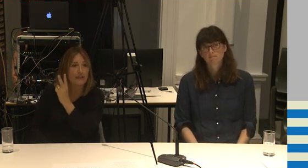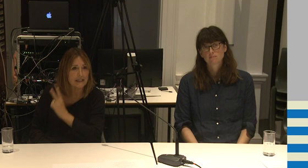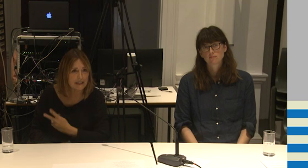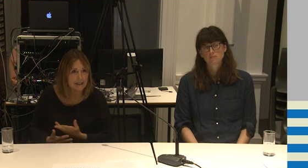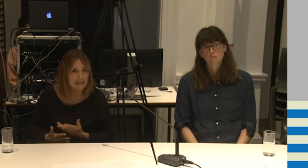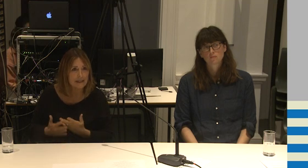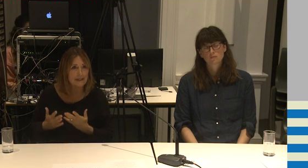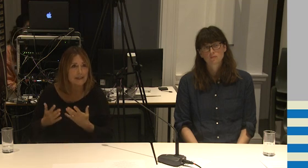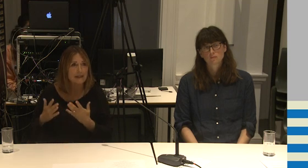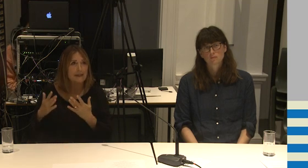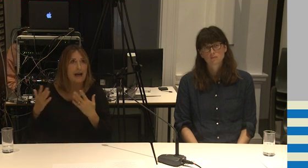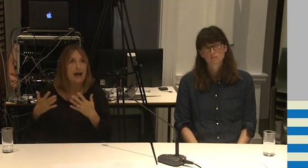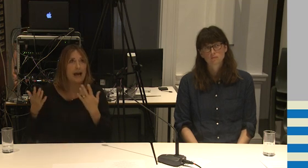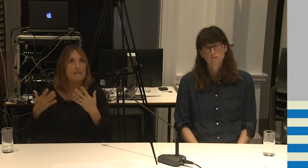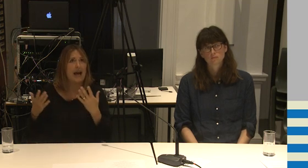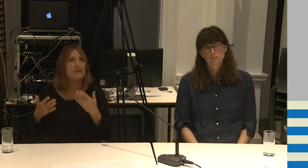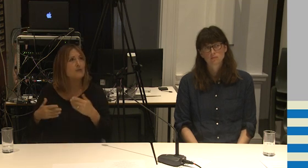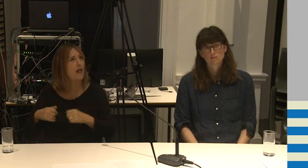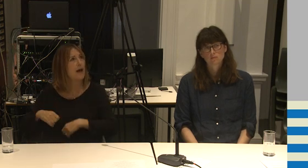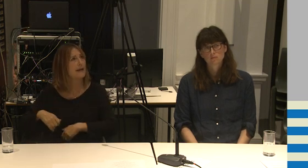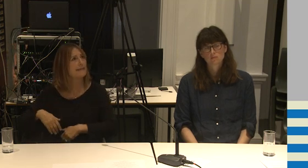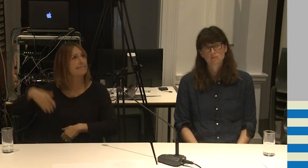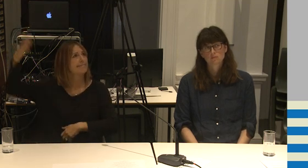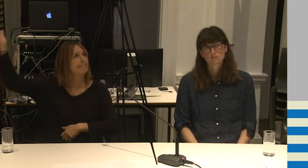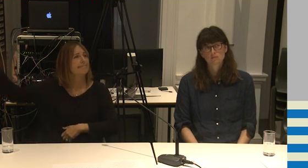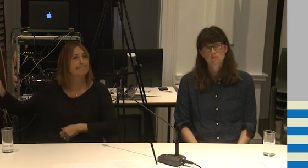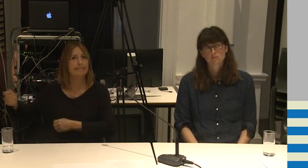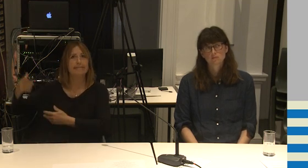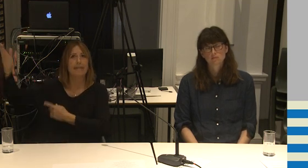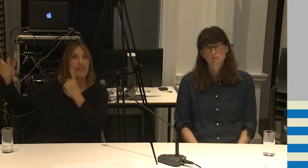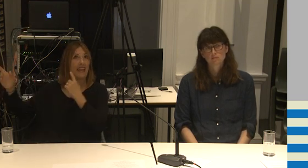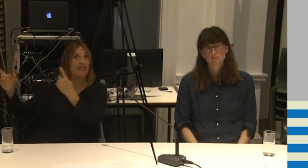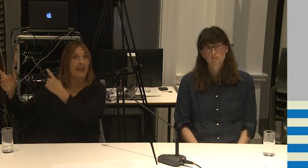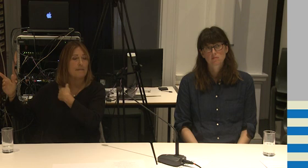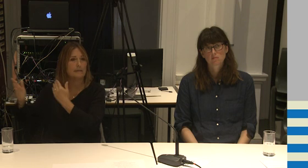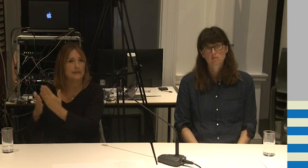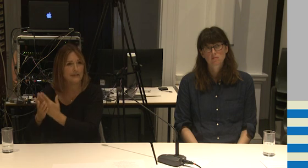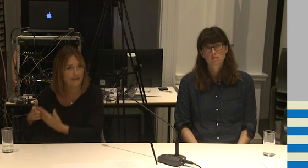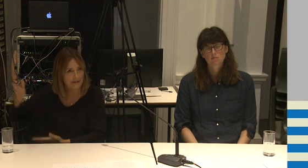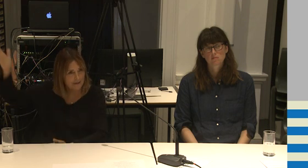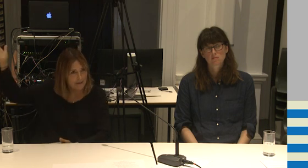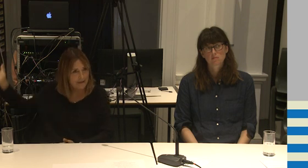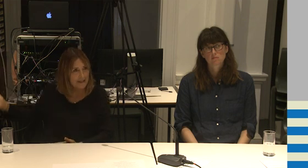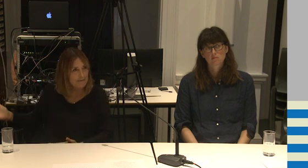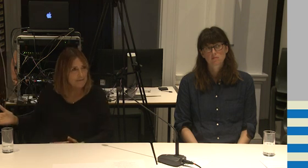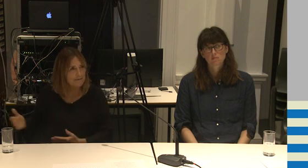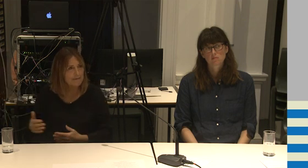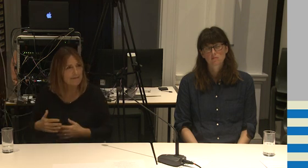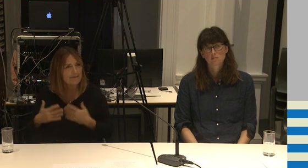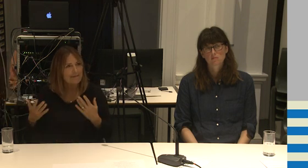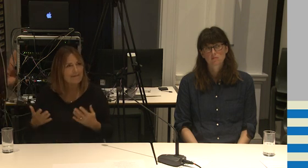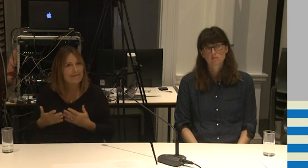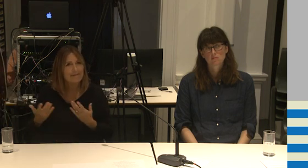I'm having to just gesturally point at things that I think are in the right location. And that kind